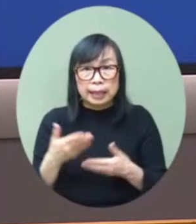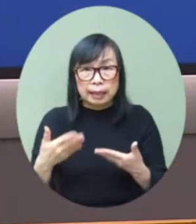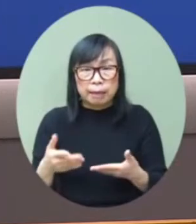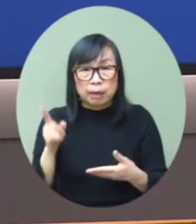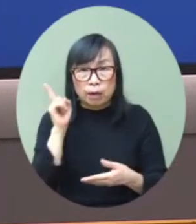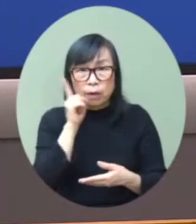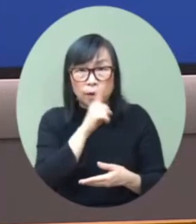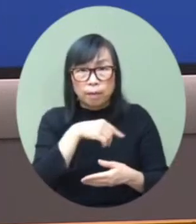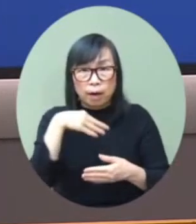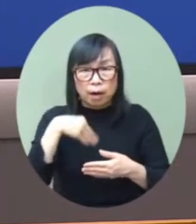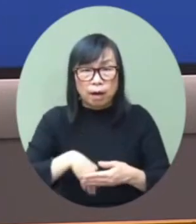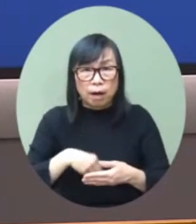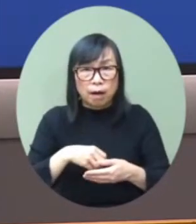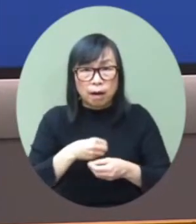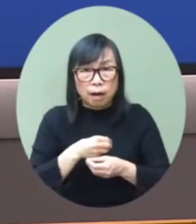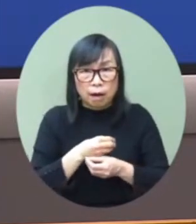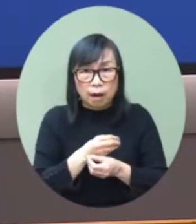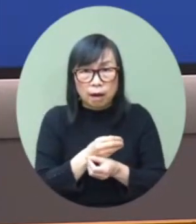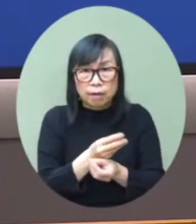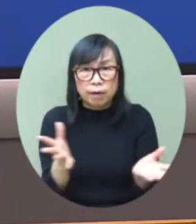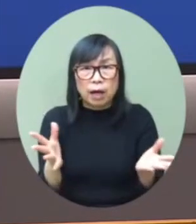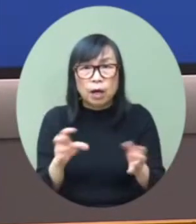6 to 7 kits.